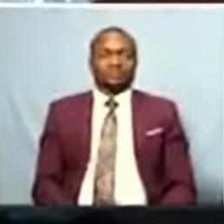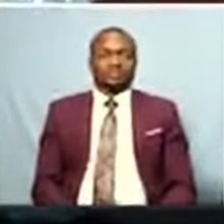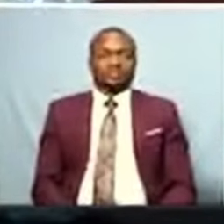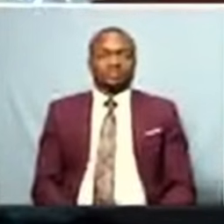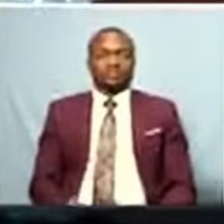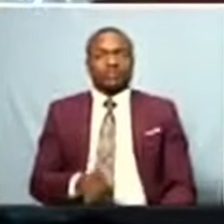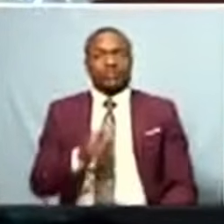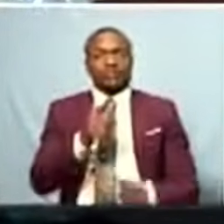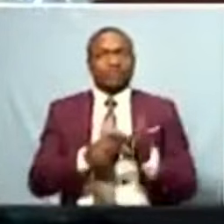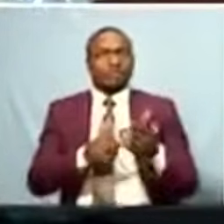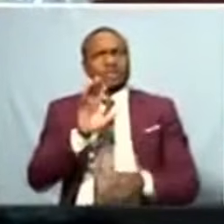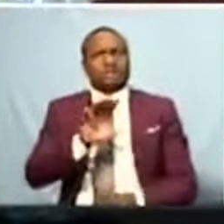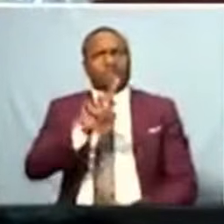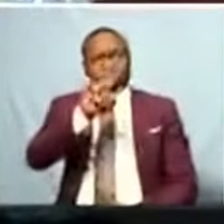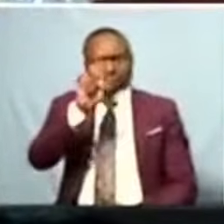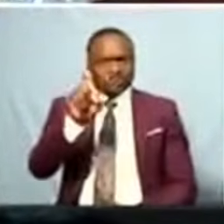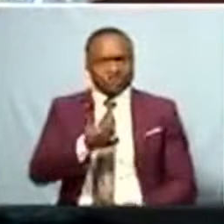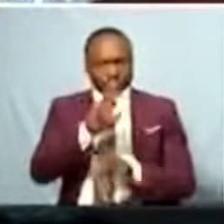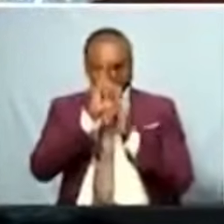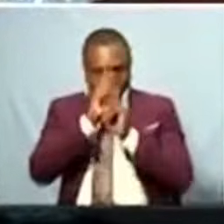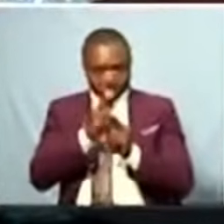What was your question again, Honorable Mkumbi?